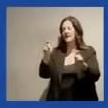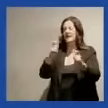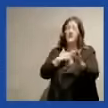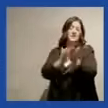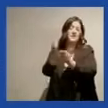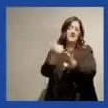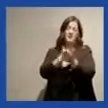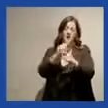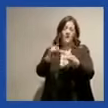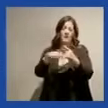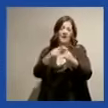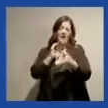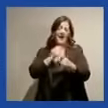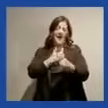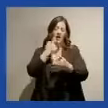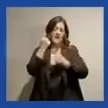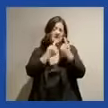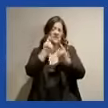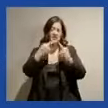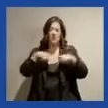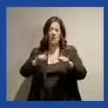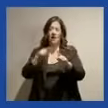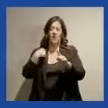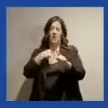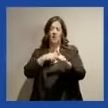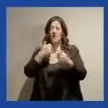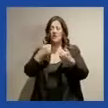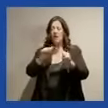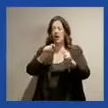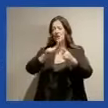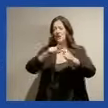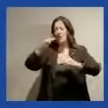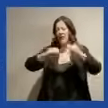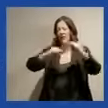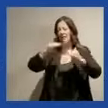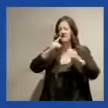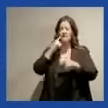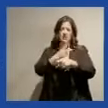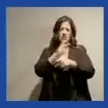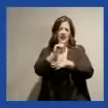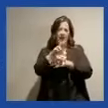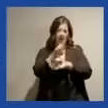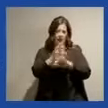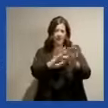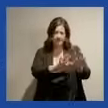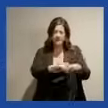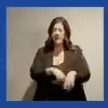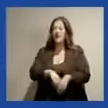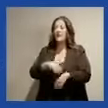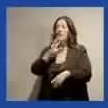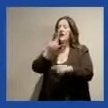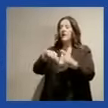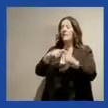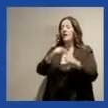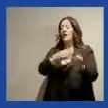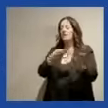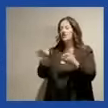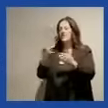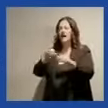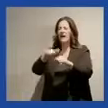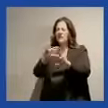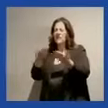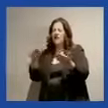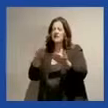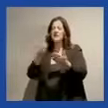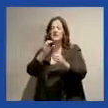about our considerations as we balance the child care space. We talk about shifts, a lot of movement. There's no